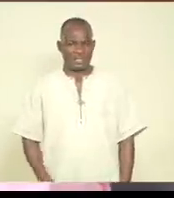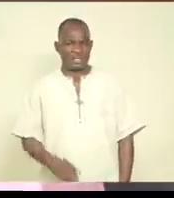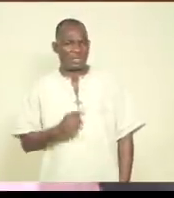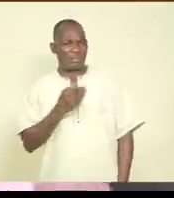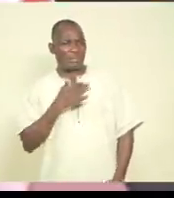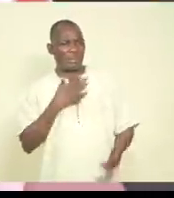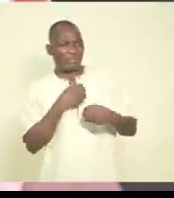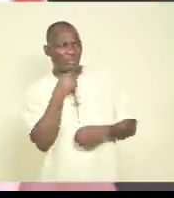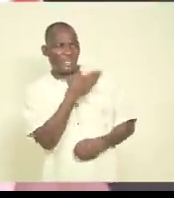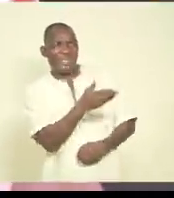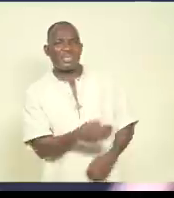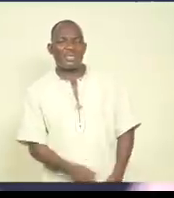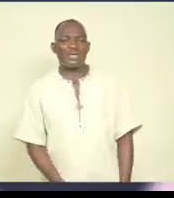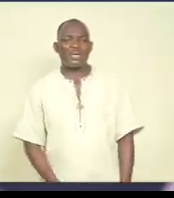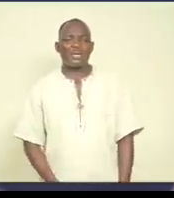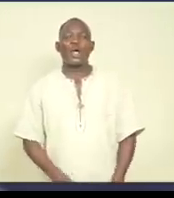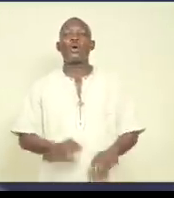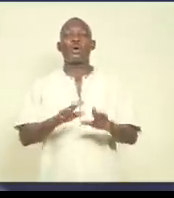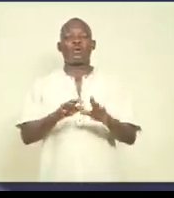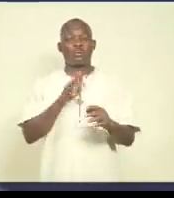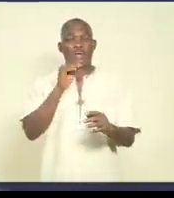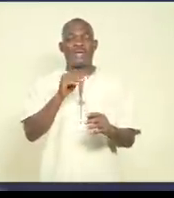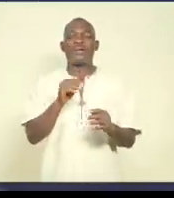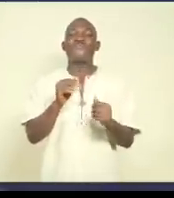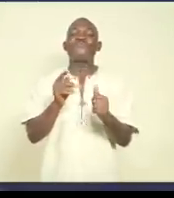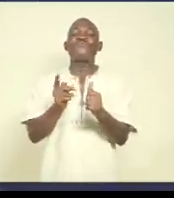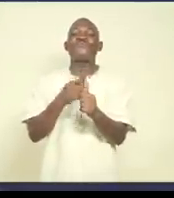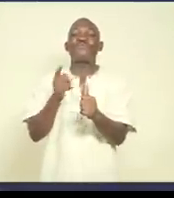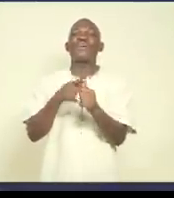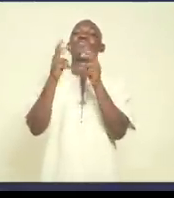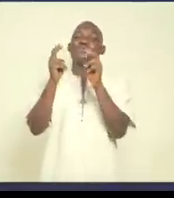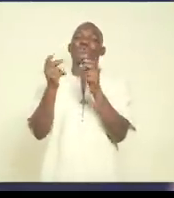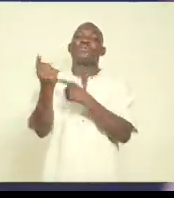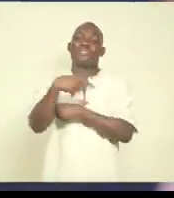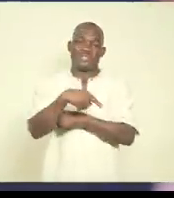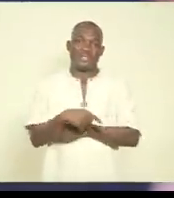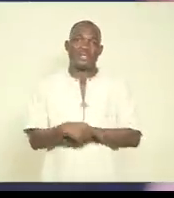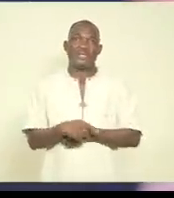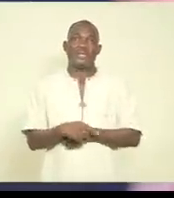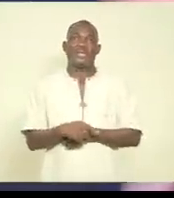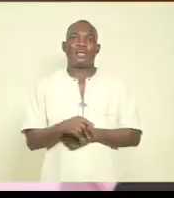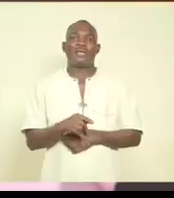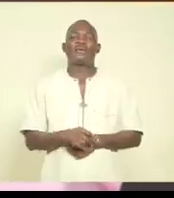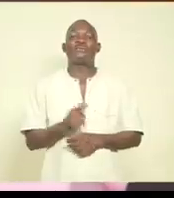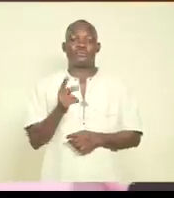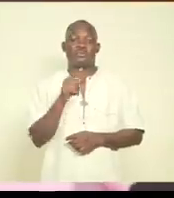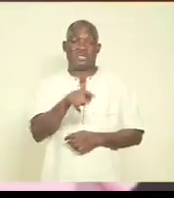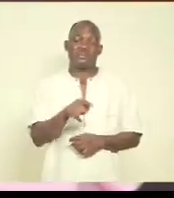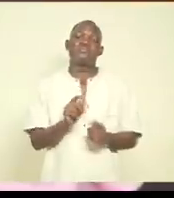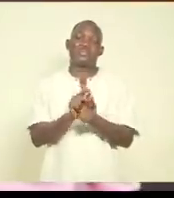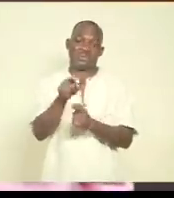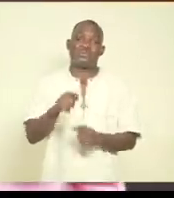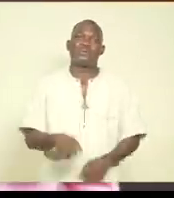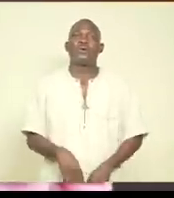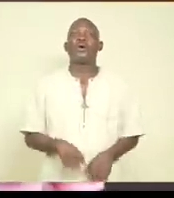Who are those in my office? Oh, that's your first and only case for today, and it doesn't look good in there. If it